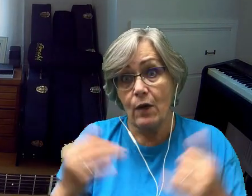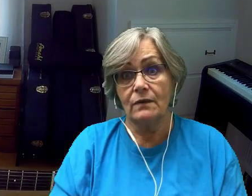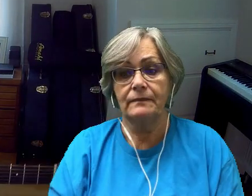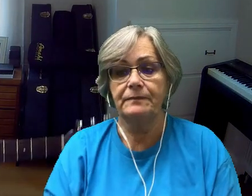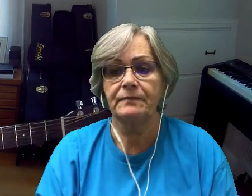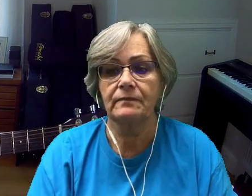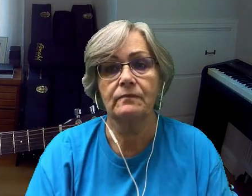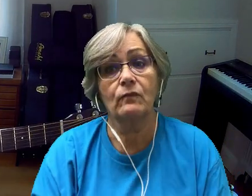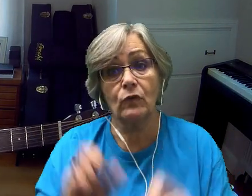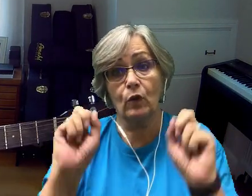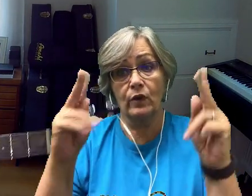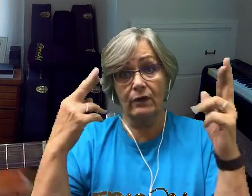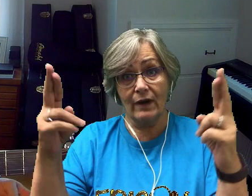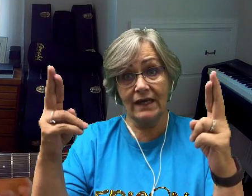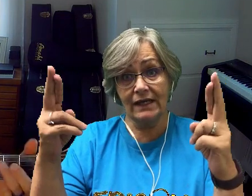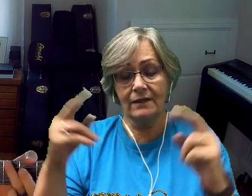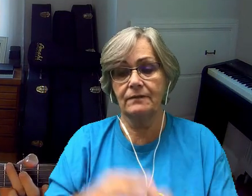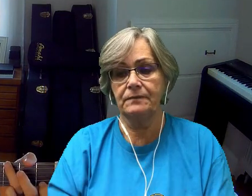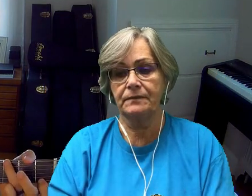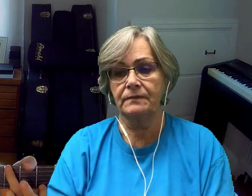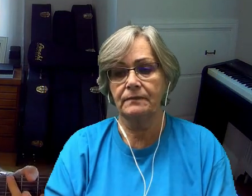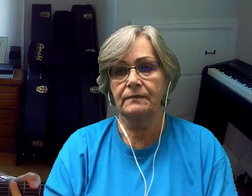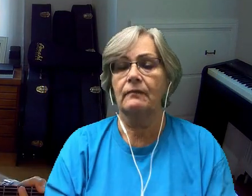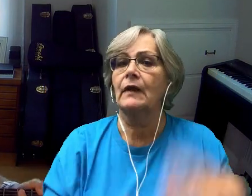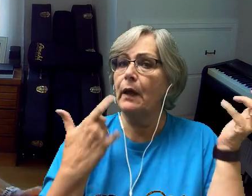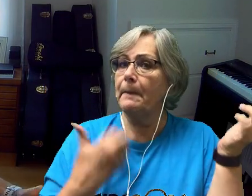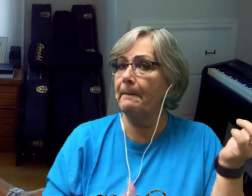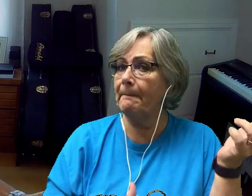now. All right, here we go.